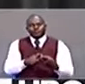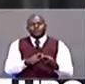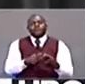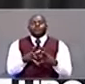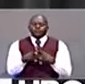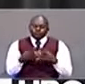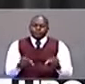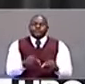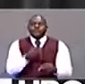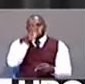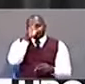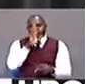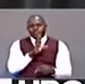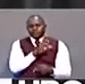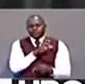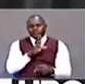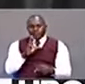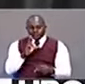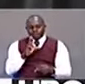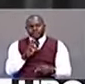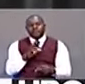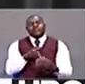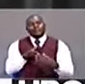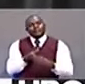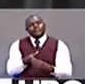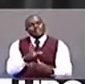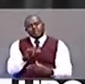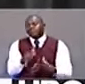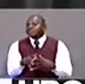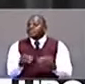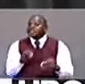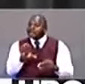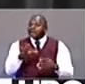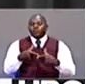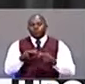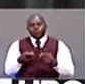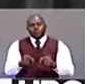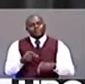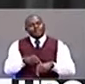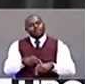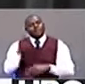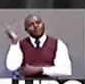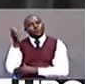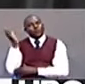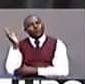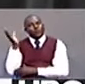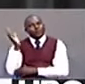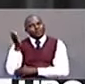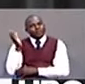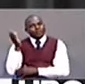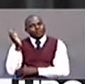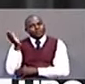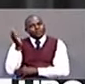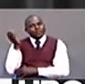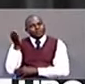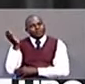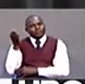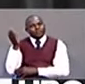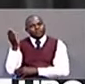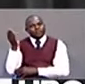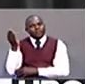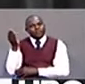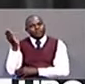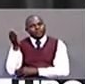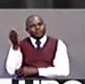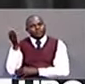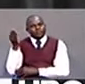religious leader who never missed his words whenever he's speaking for the people,